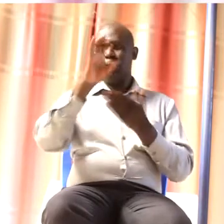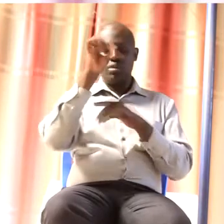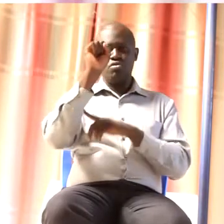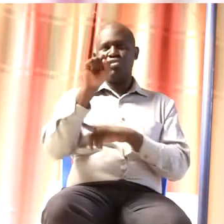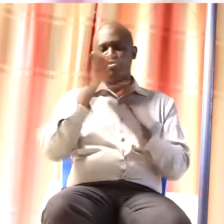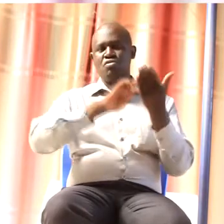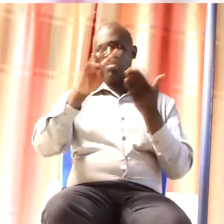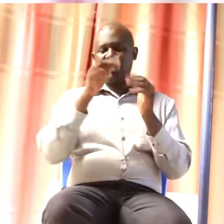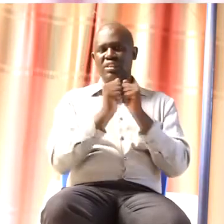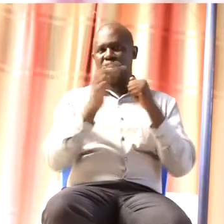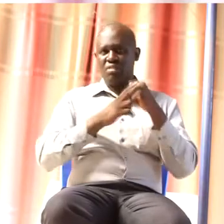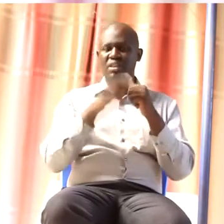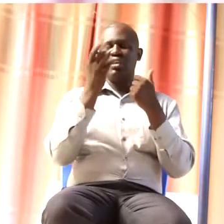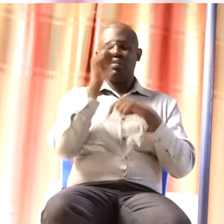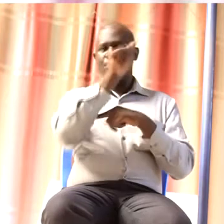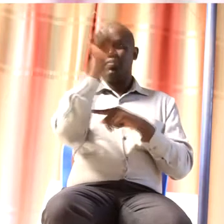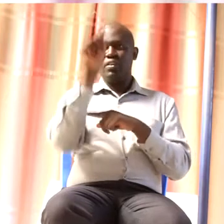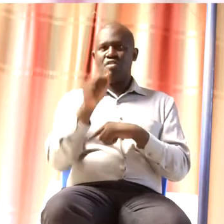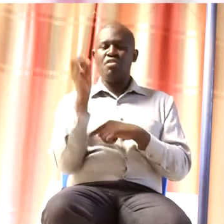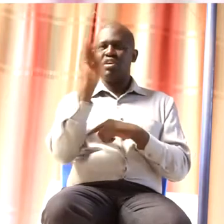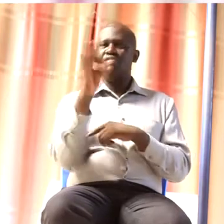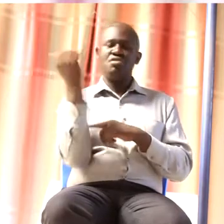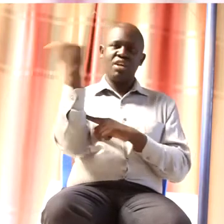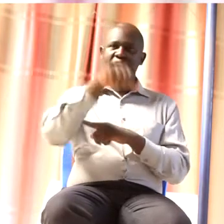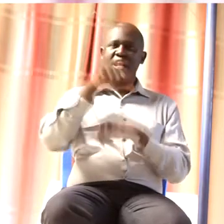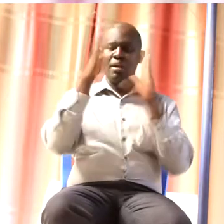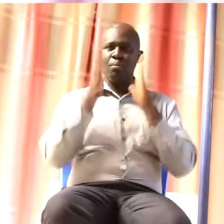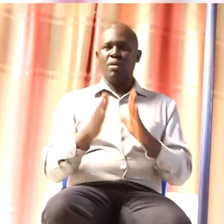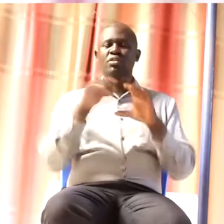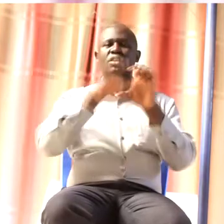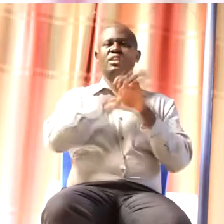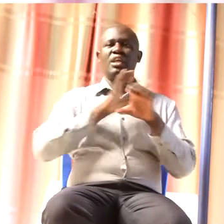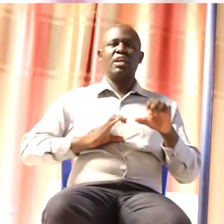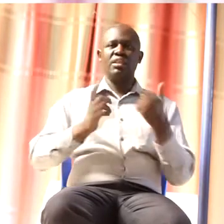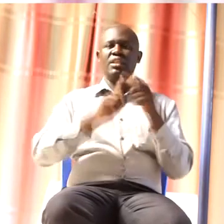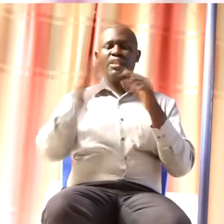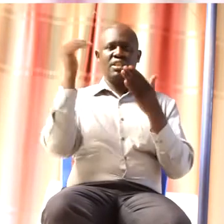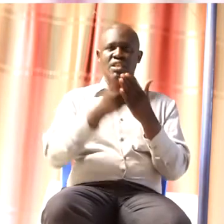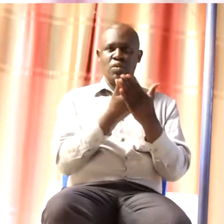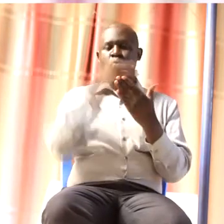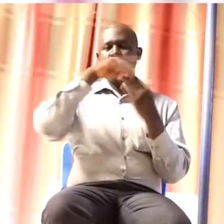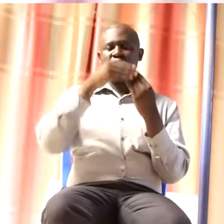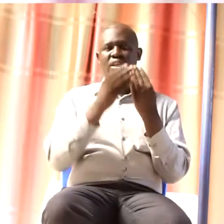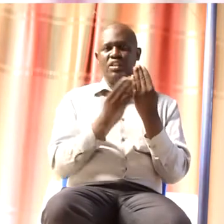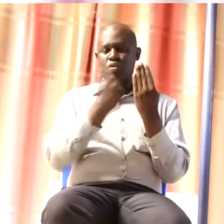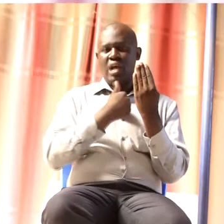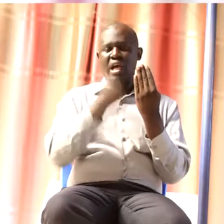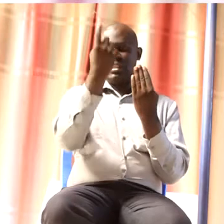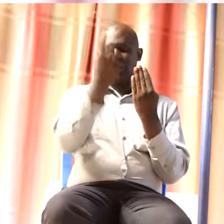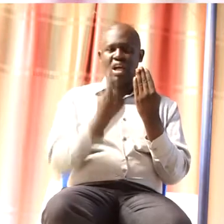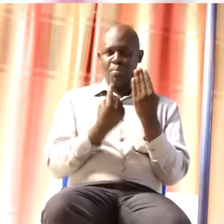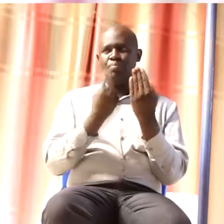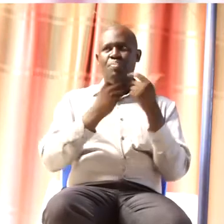Therefore, if anyone is in Christ, the new creation has come.